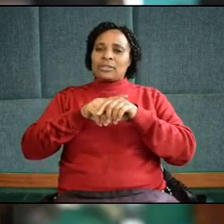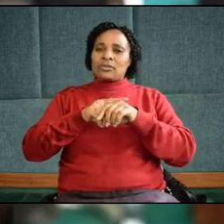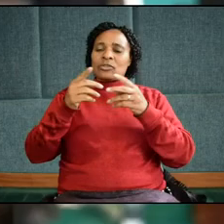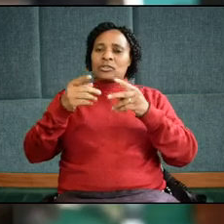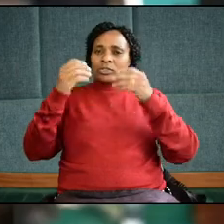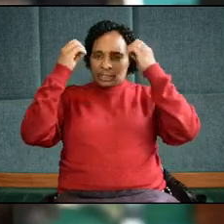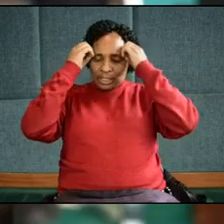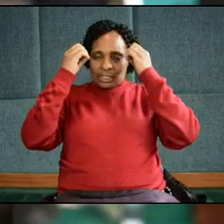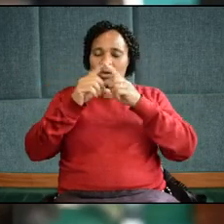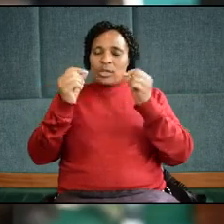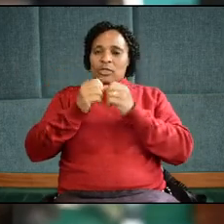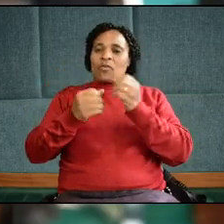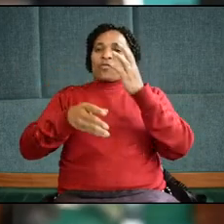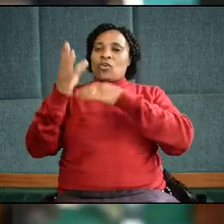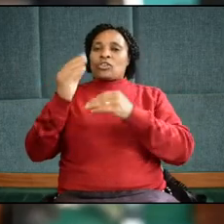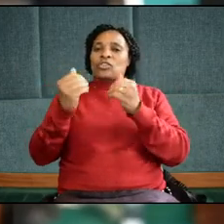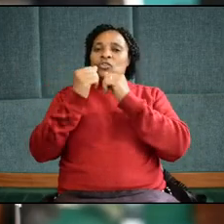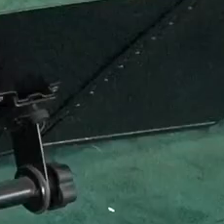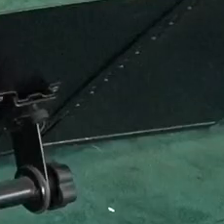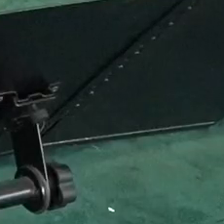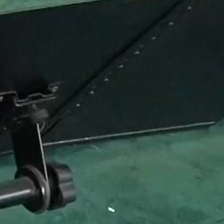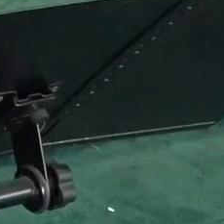as we study the Word of God together. Thank you.